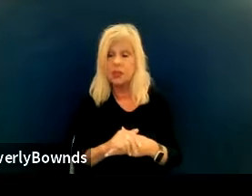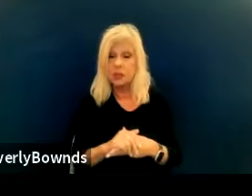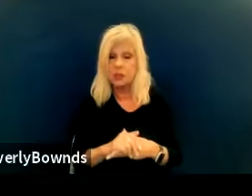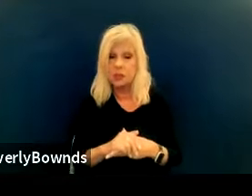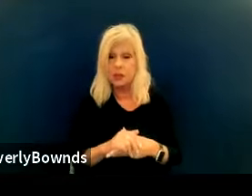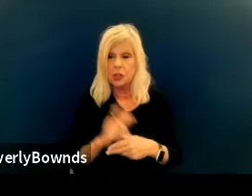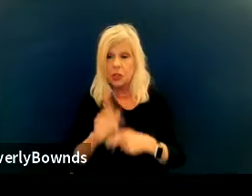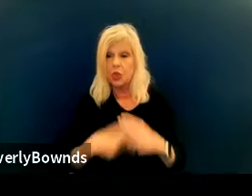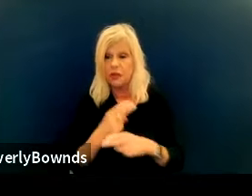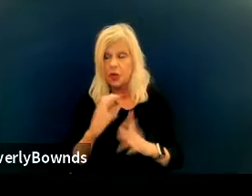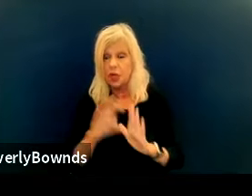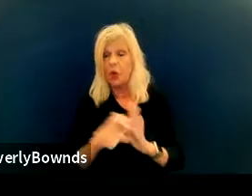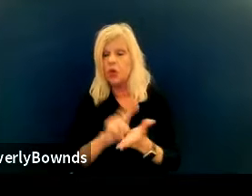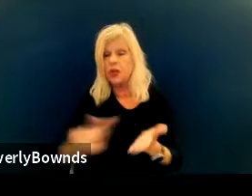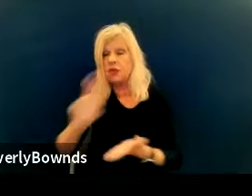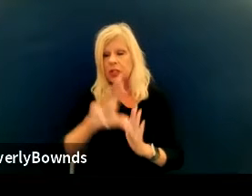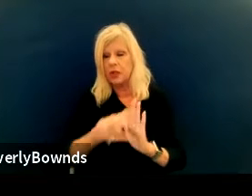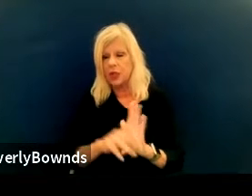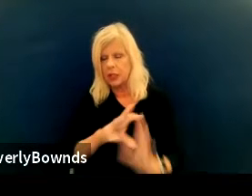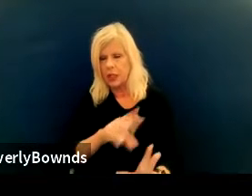university curriculum. Next slide.